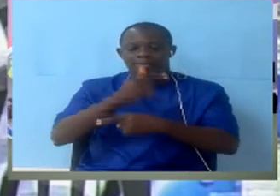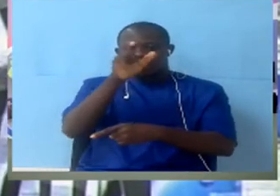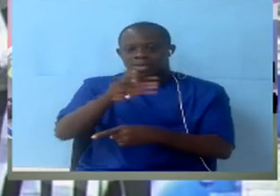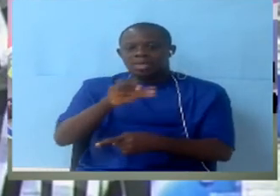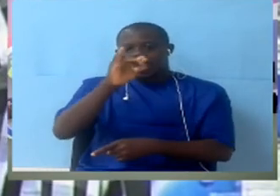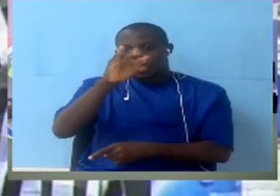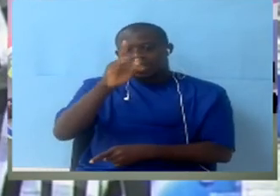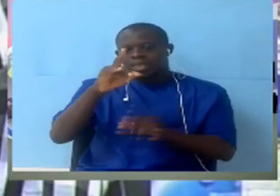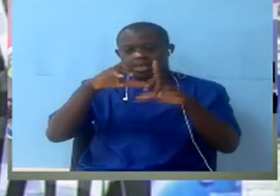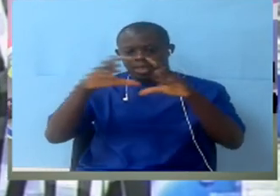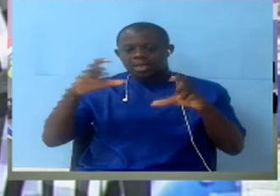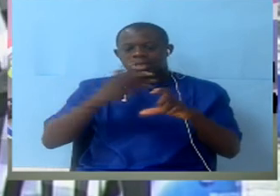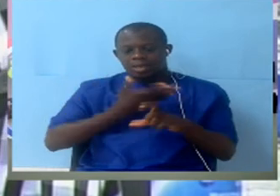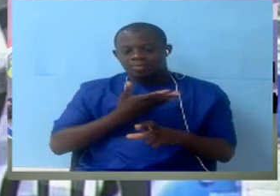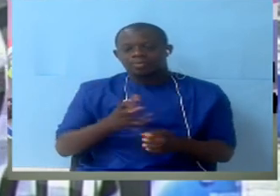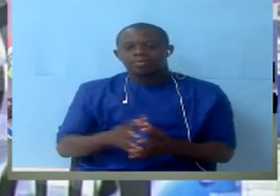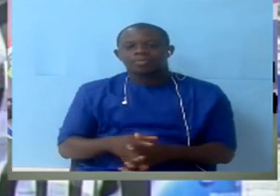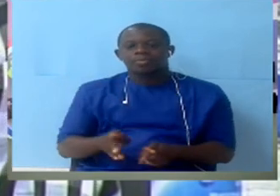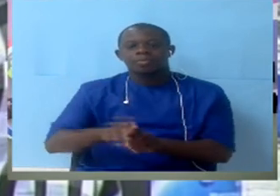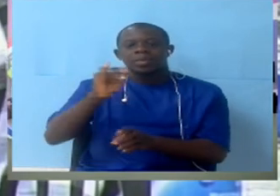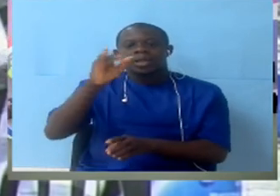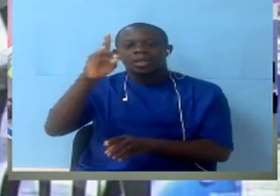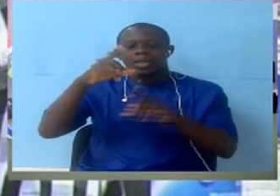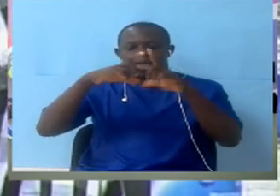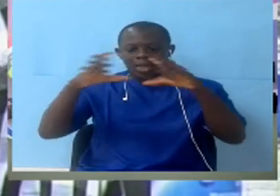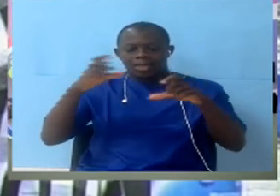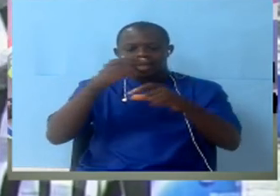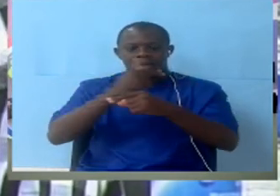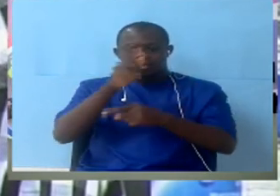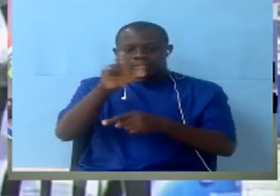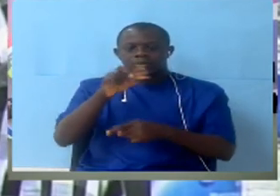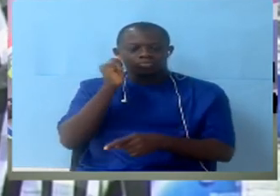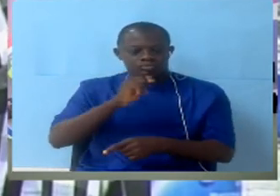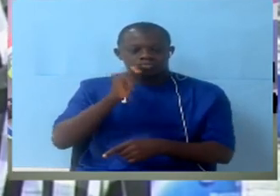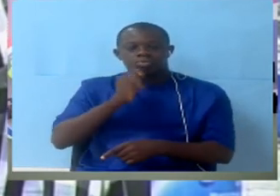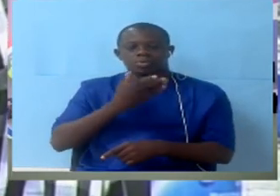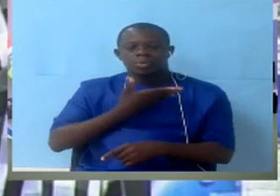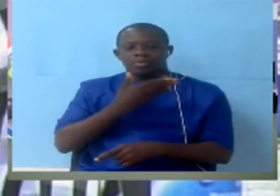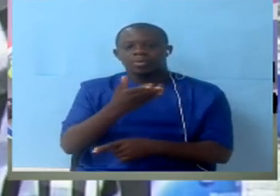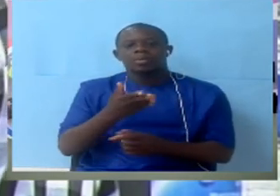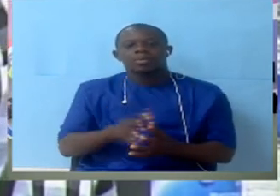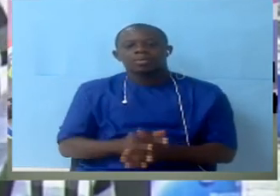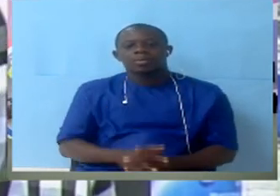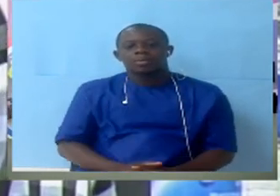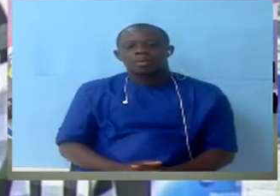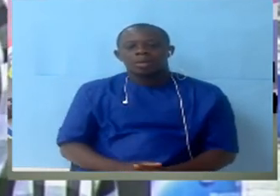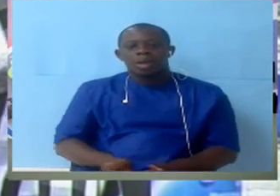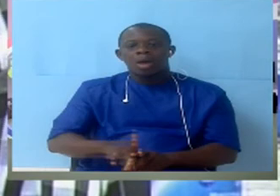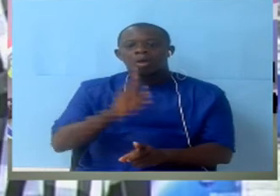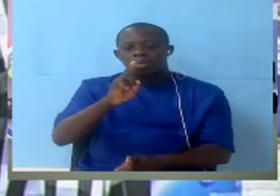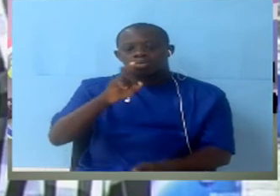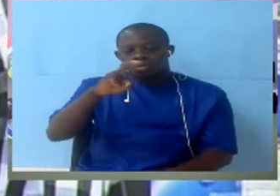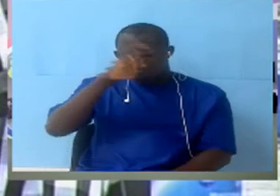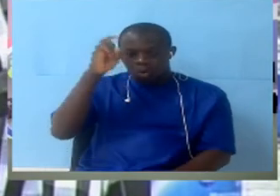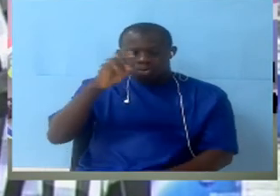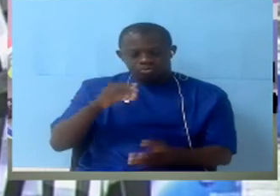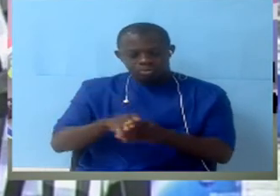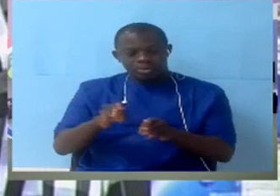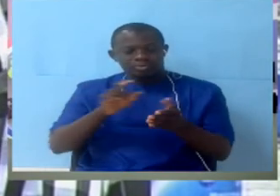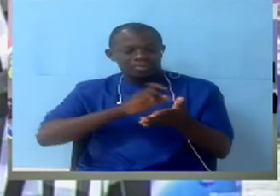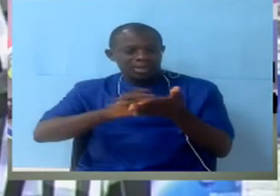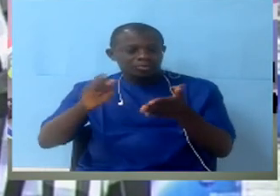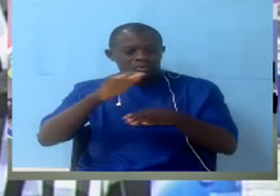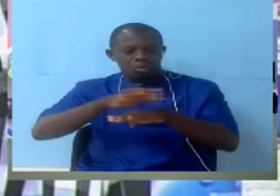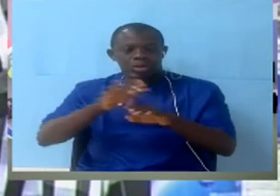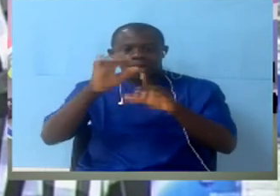my civilian ID card. Na civilian ID card ngataman wala. I was using my civilian ID card. But occupation mbeje wala soldier. But the occupation written